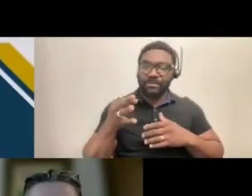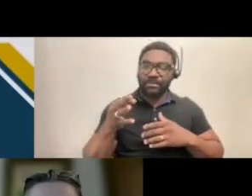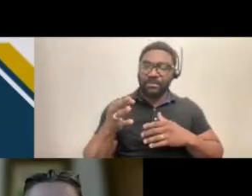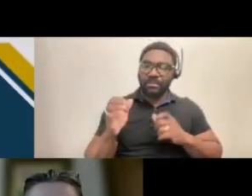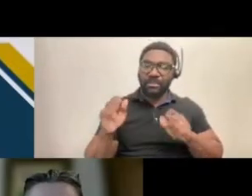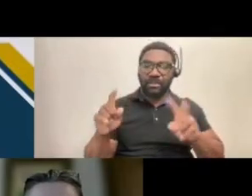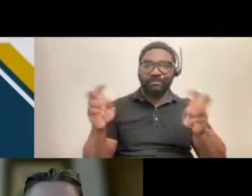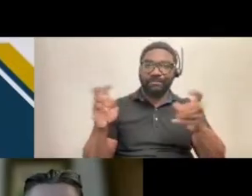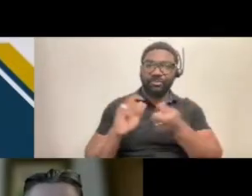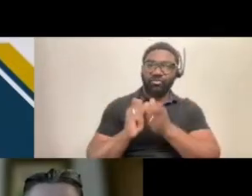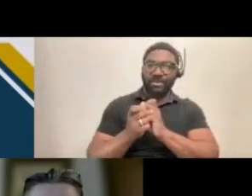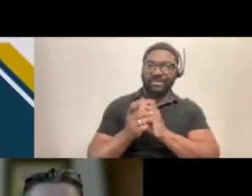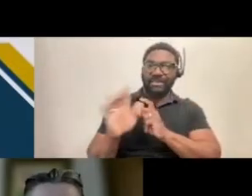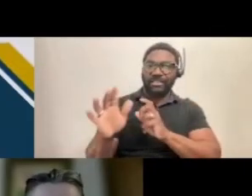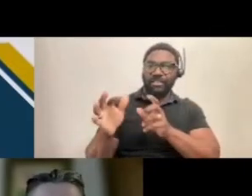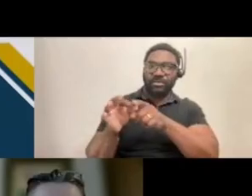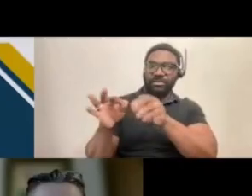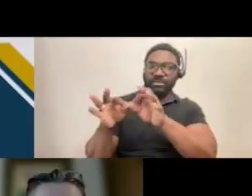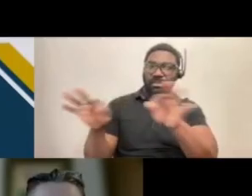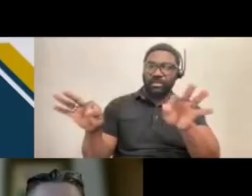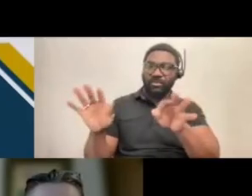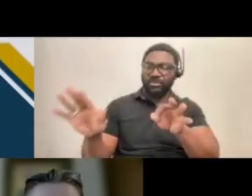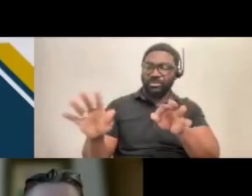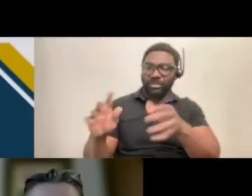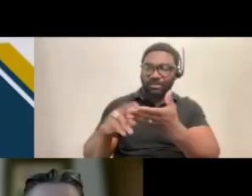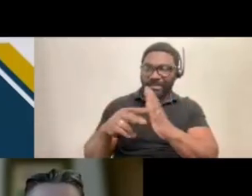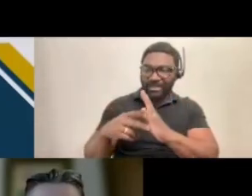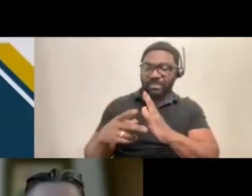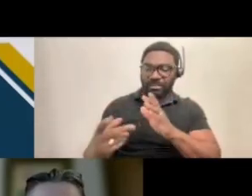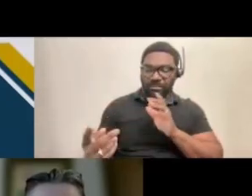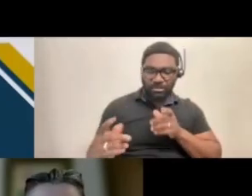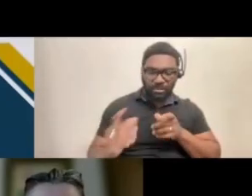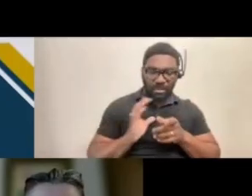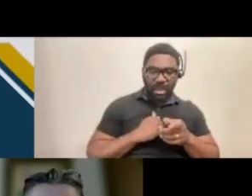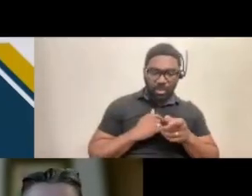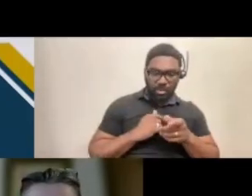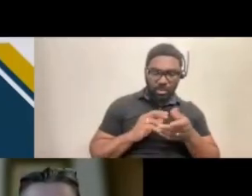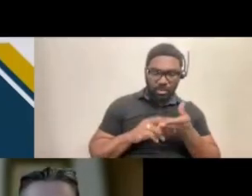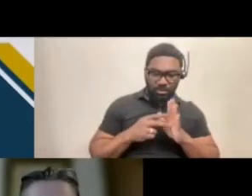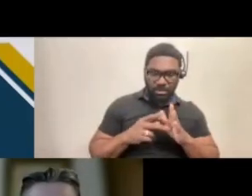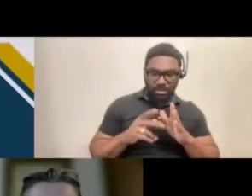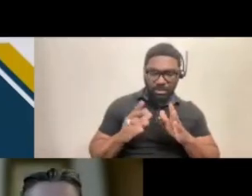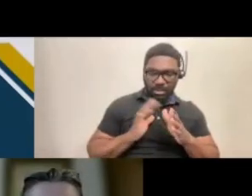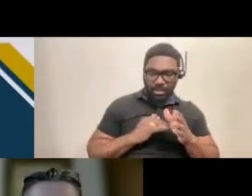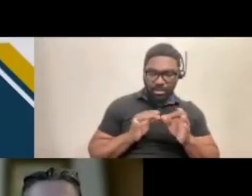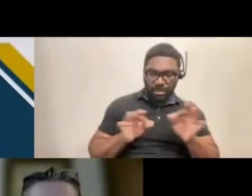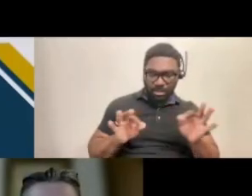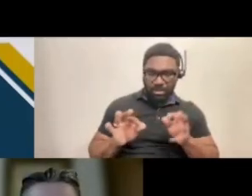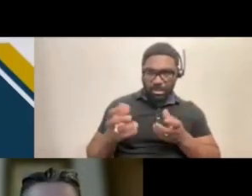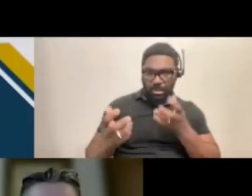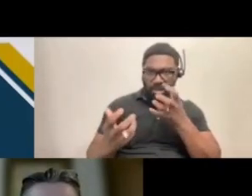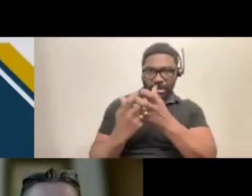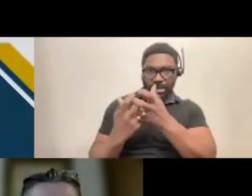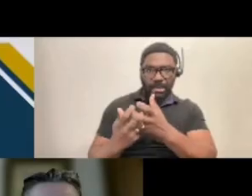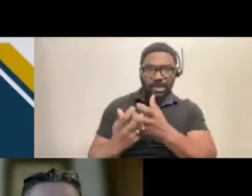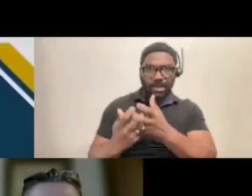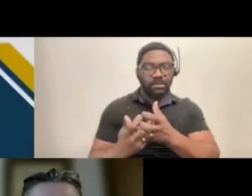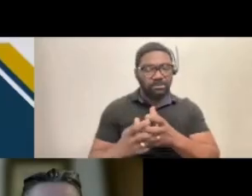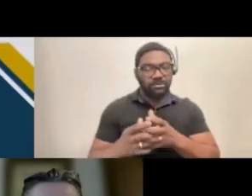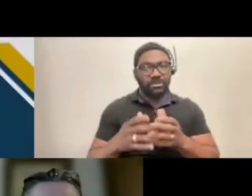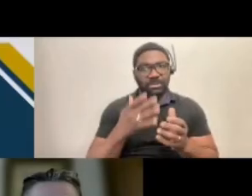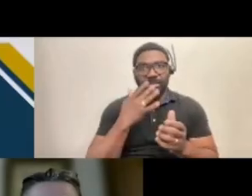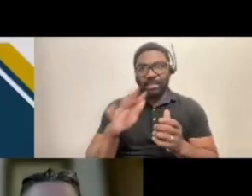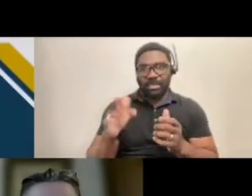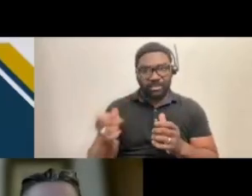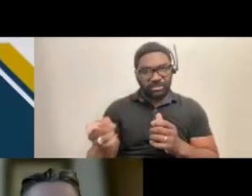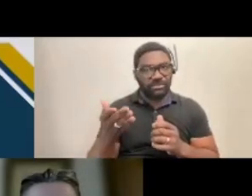translate. So we were very fortunate to have her on board with us and sort of guide the language as the language needed to be guided.